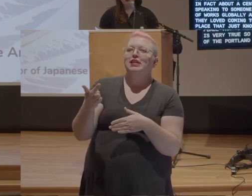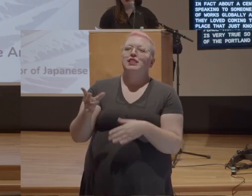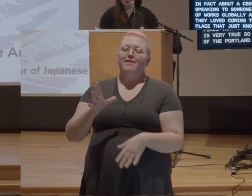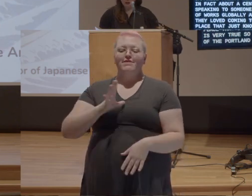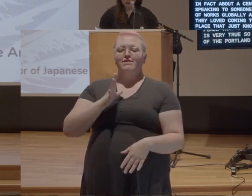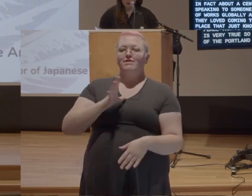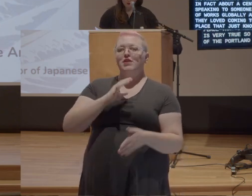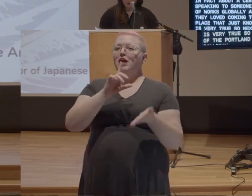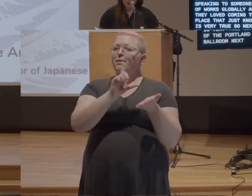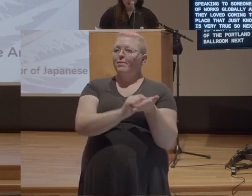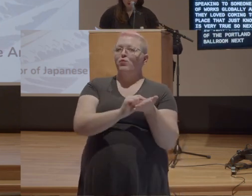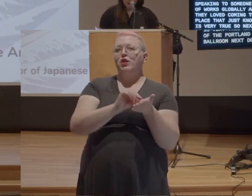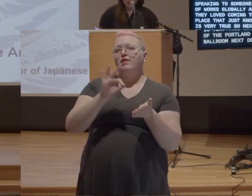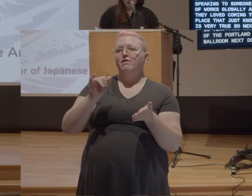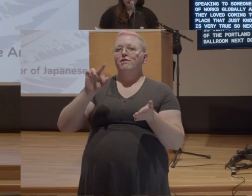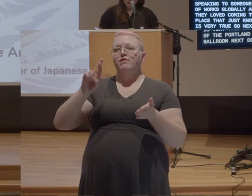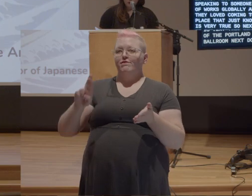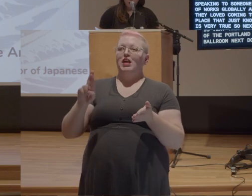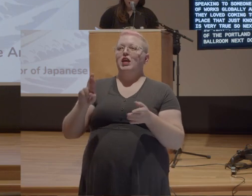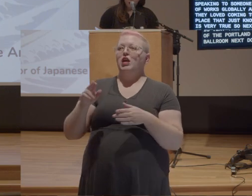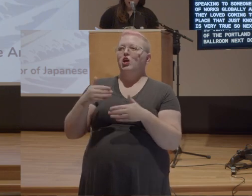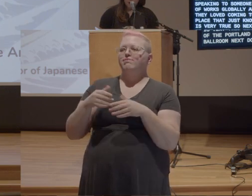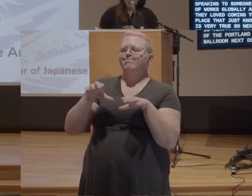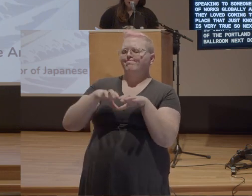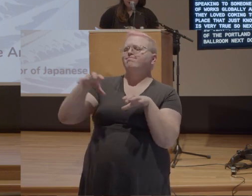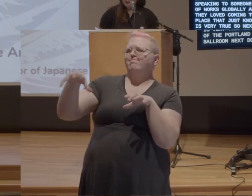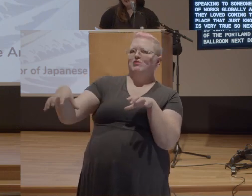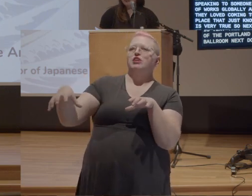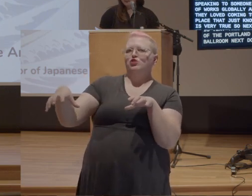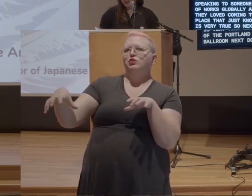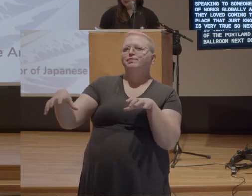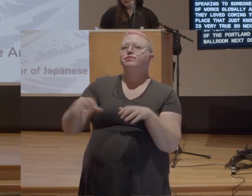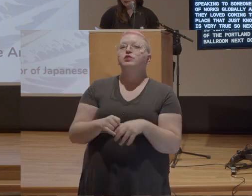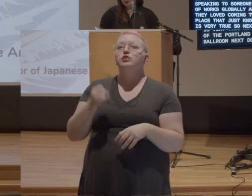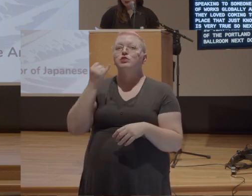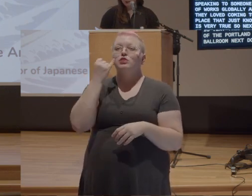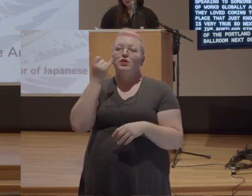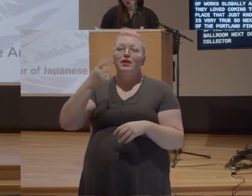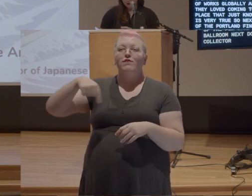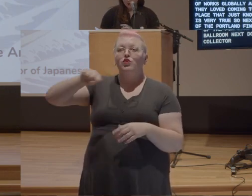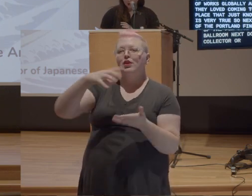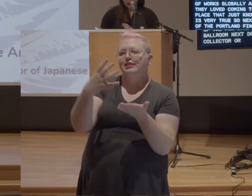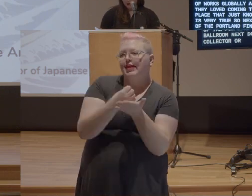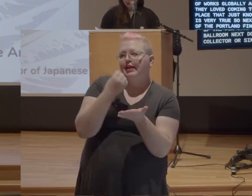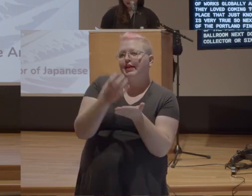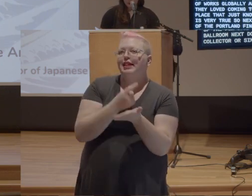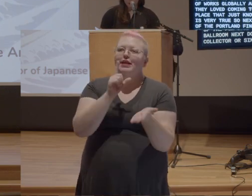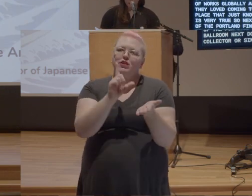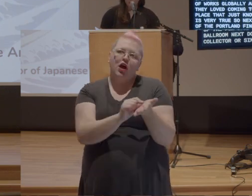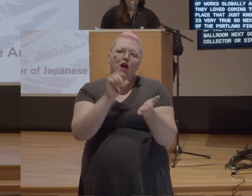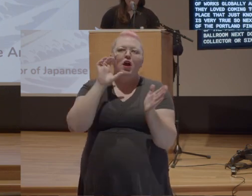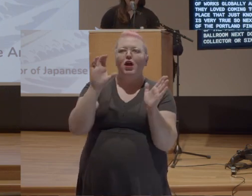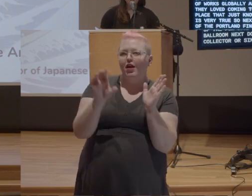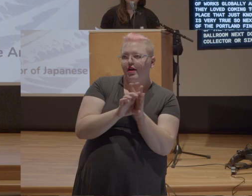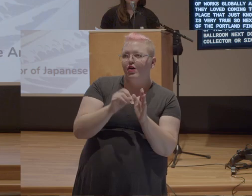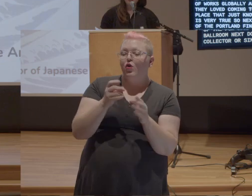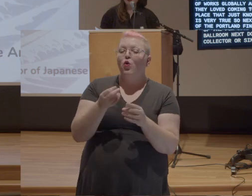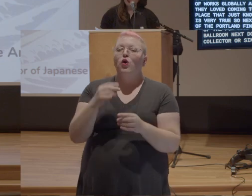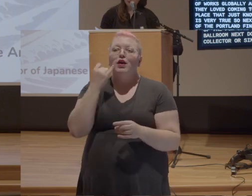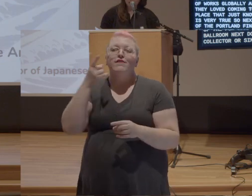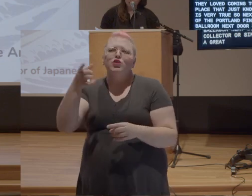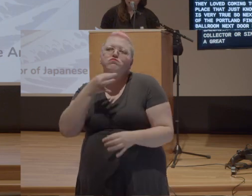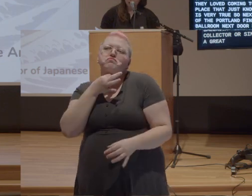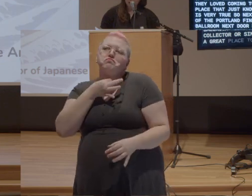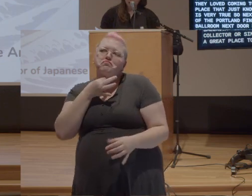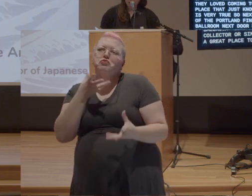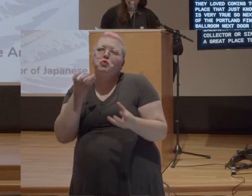Fields Ballroom next door. So if you are a seasoned collector or simply curious about prints, that is a great